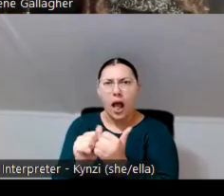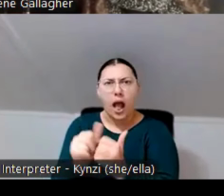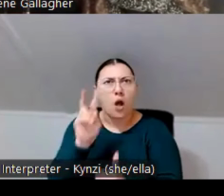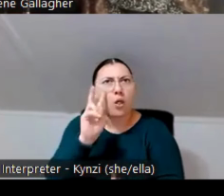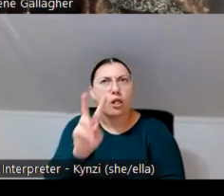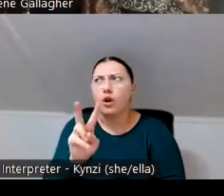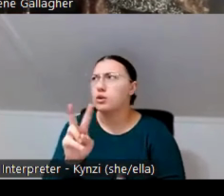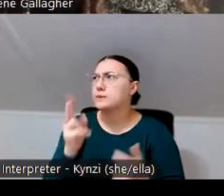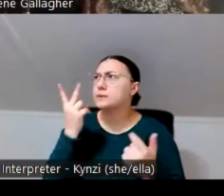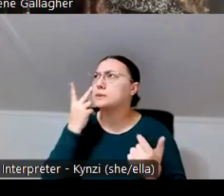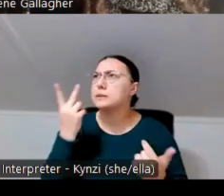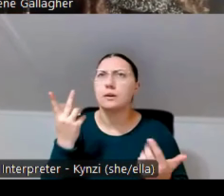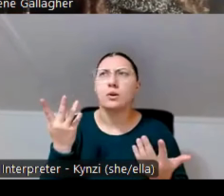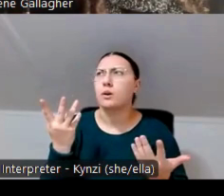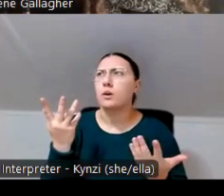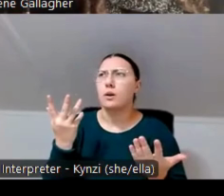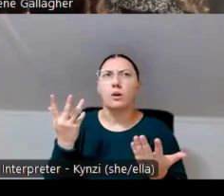touching.